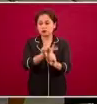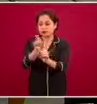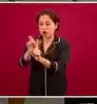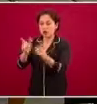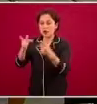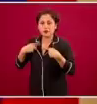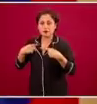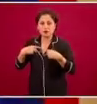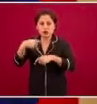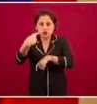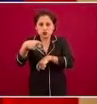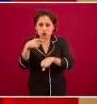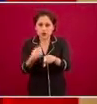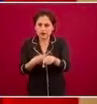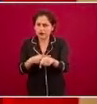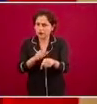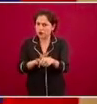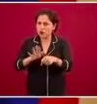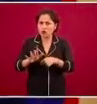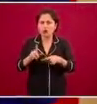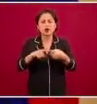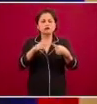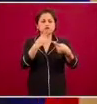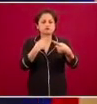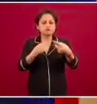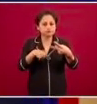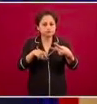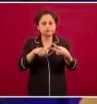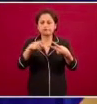sampling is effective and this monitoring is effective.